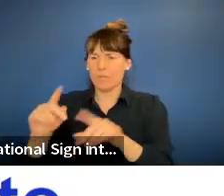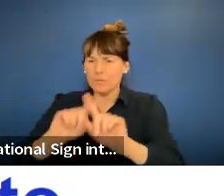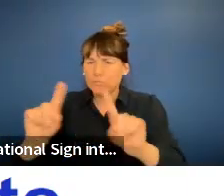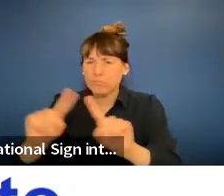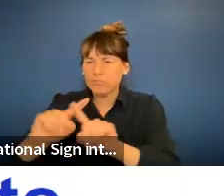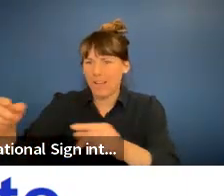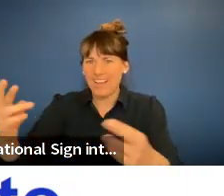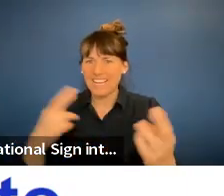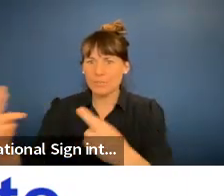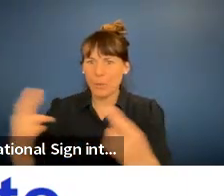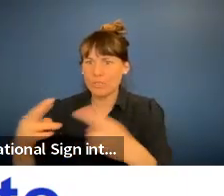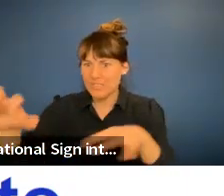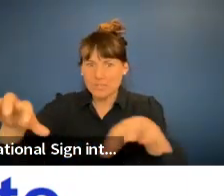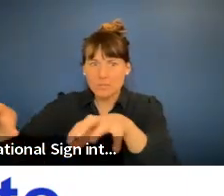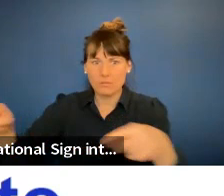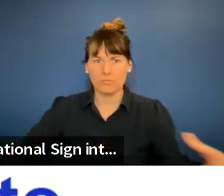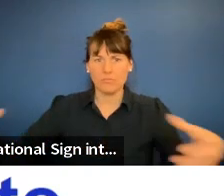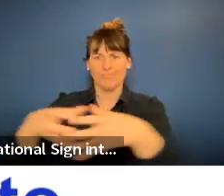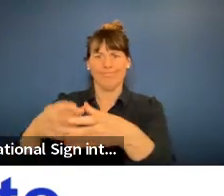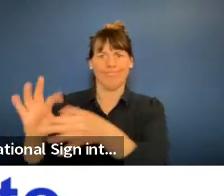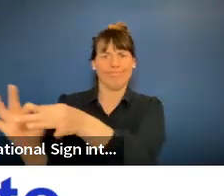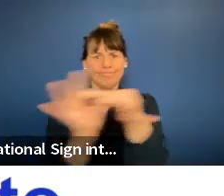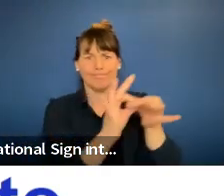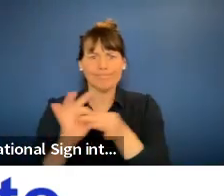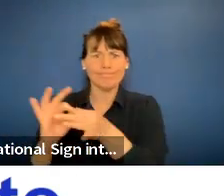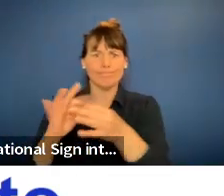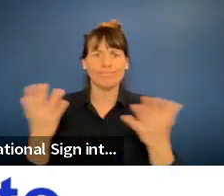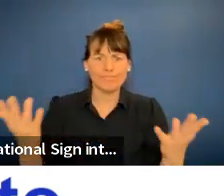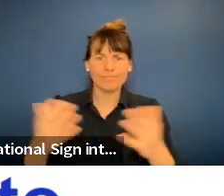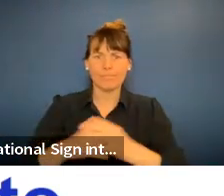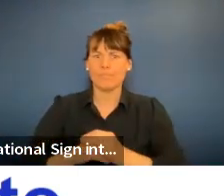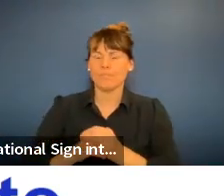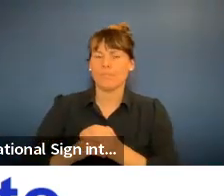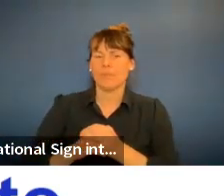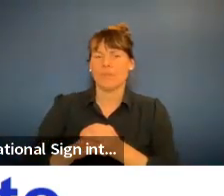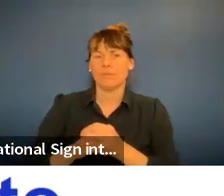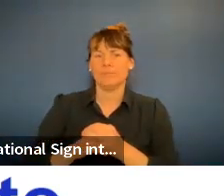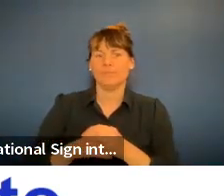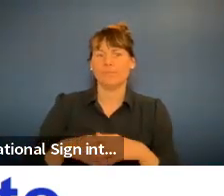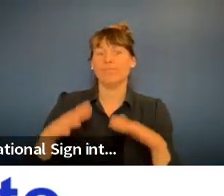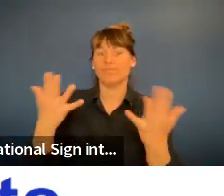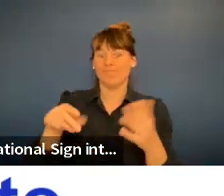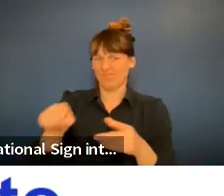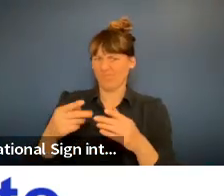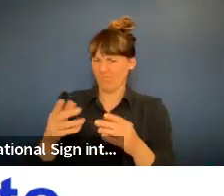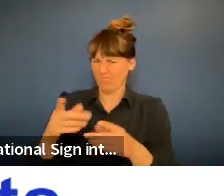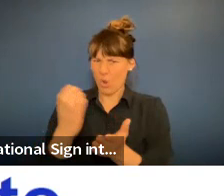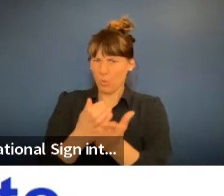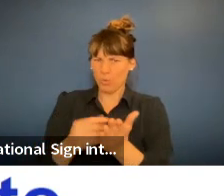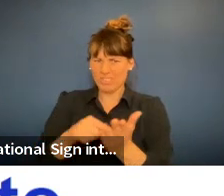high variability, so people can access the services they need when they need them. It's also more